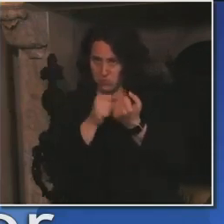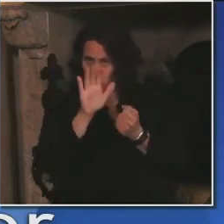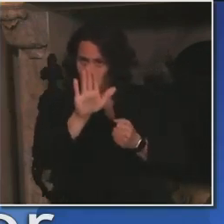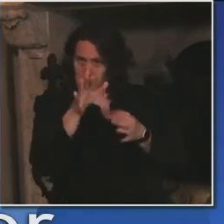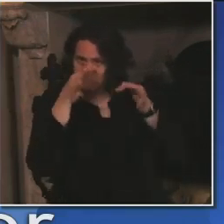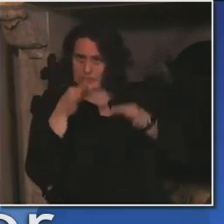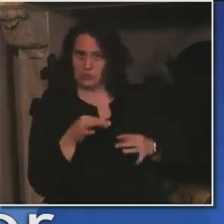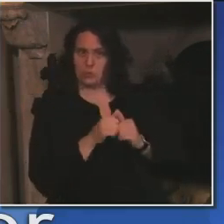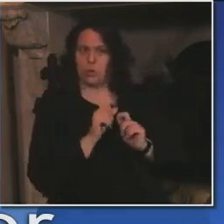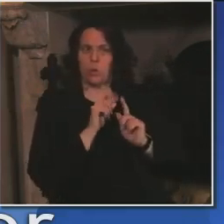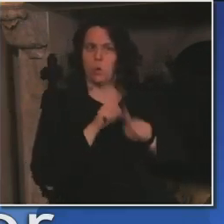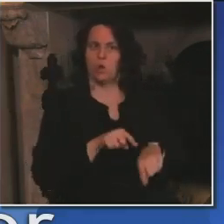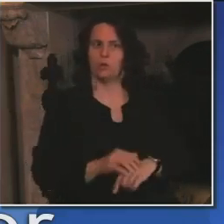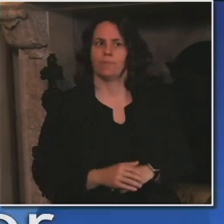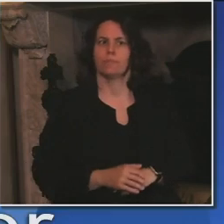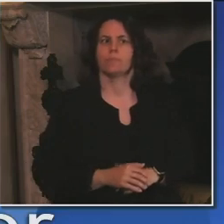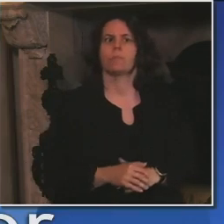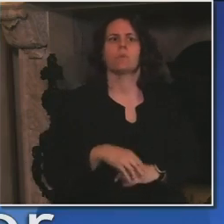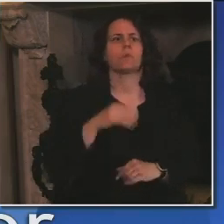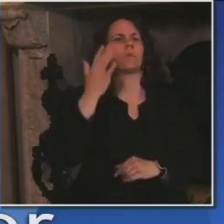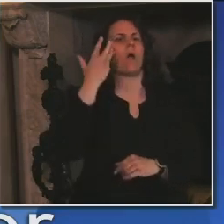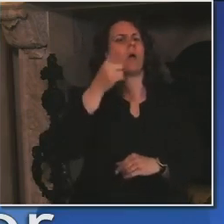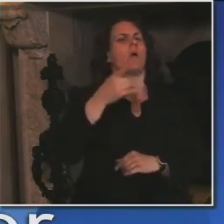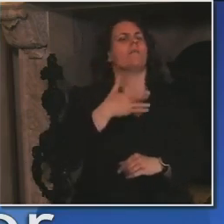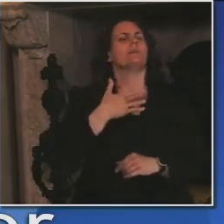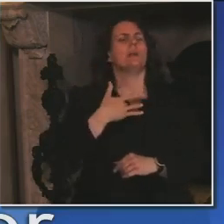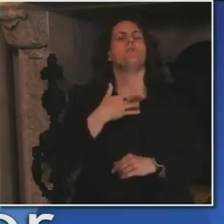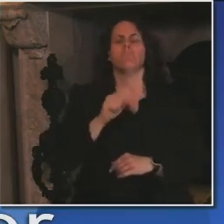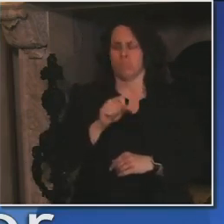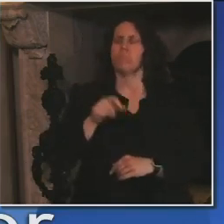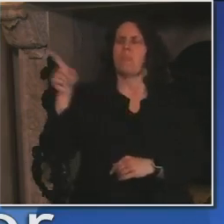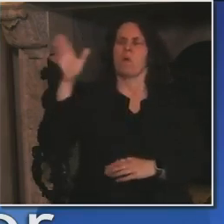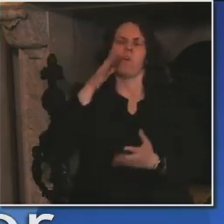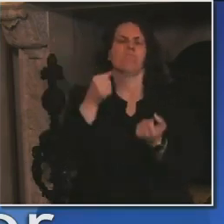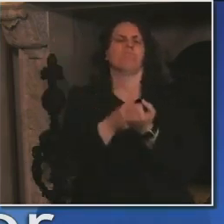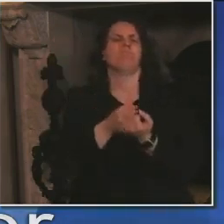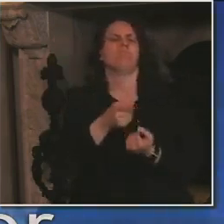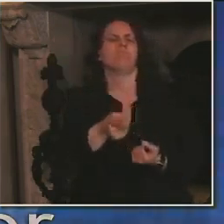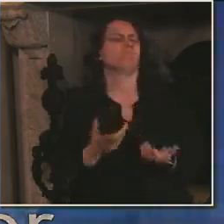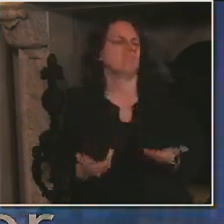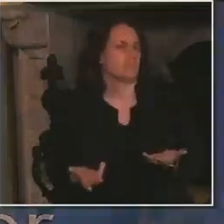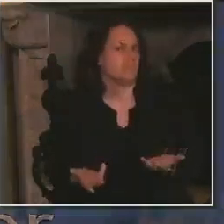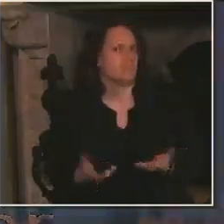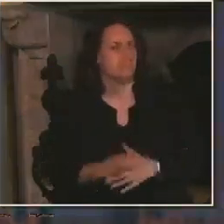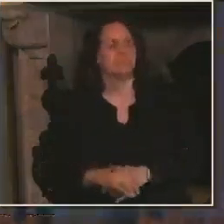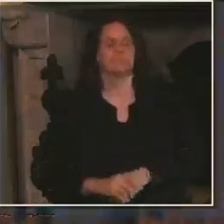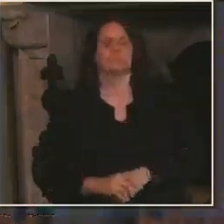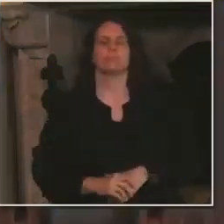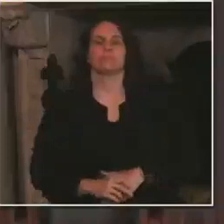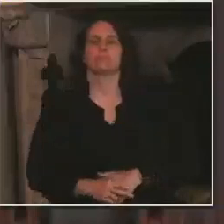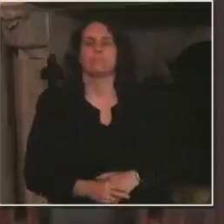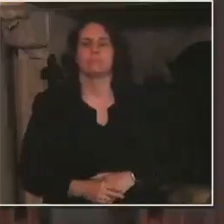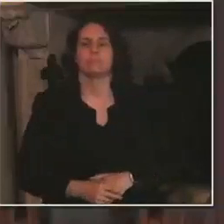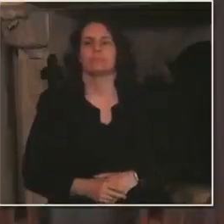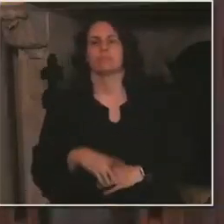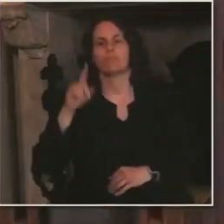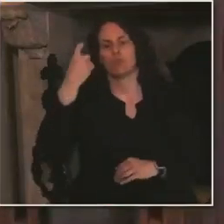confidence considering the makeup of the court and the suit? Thank you. Well, I believe we have the facts